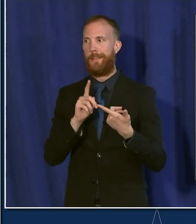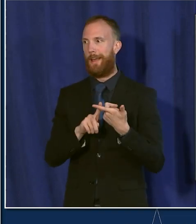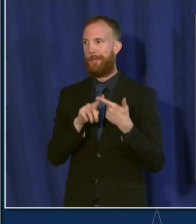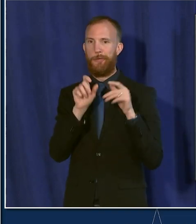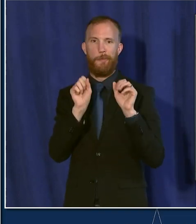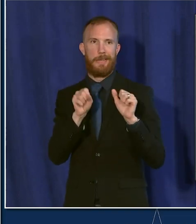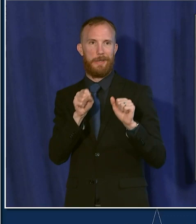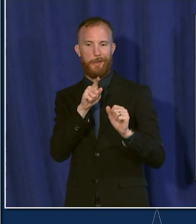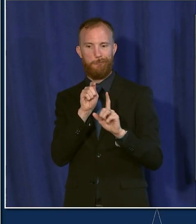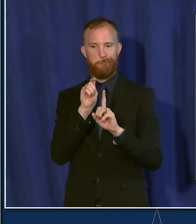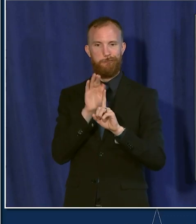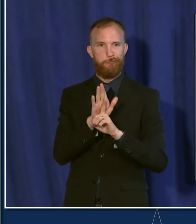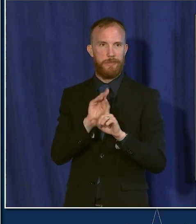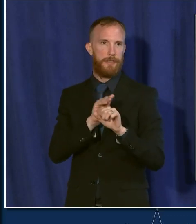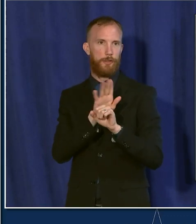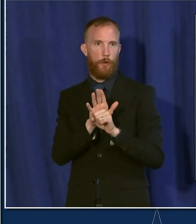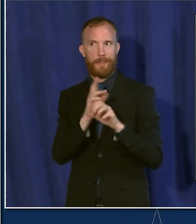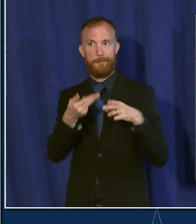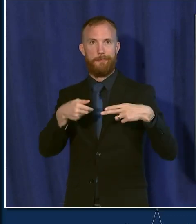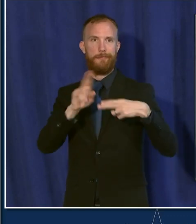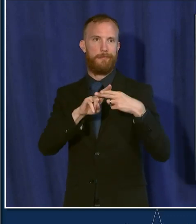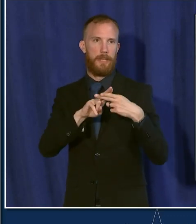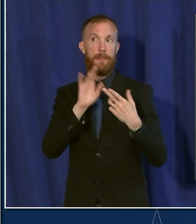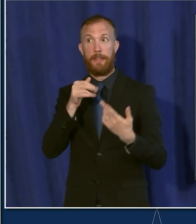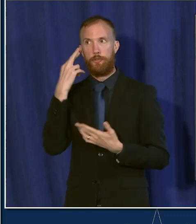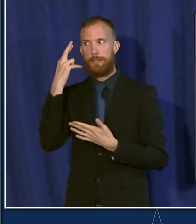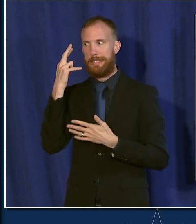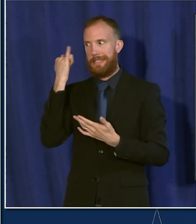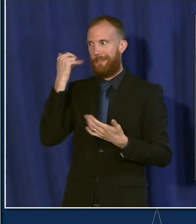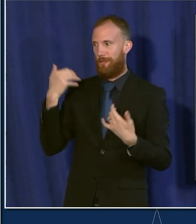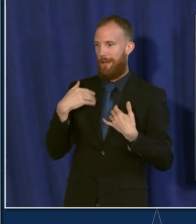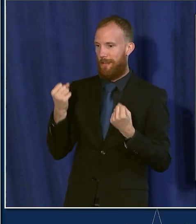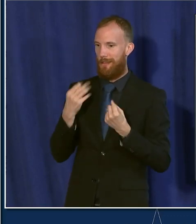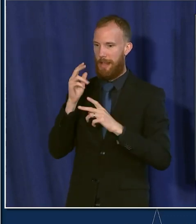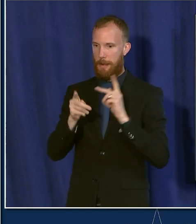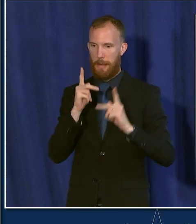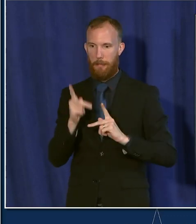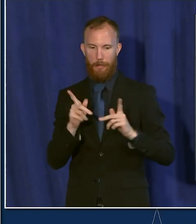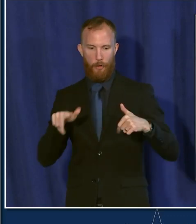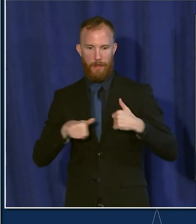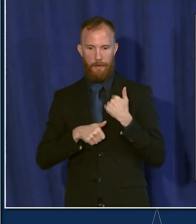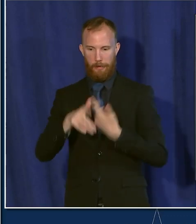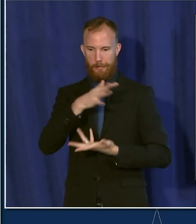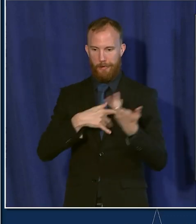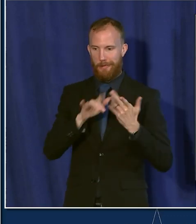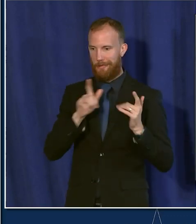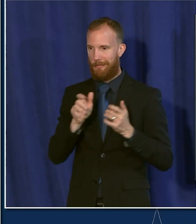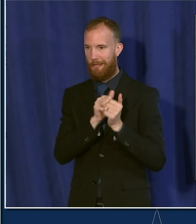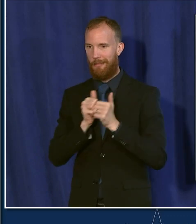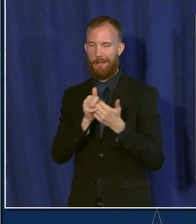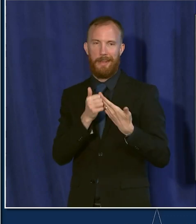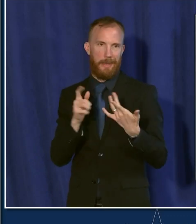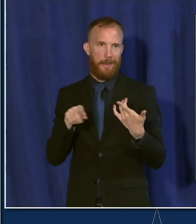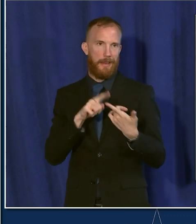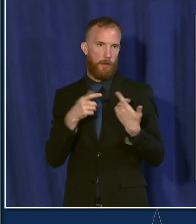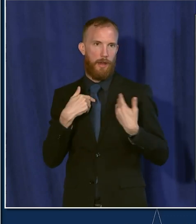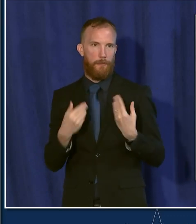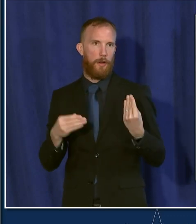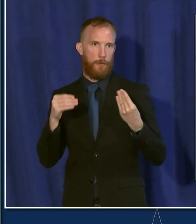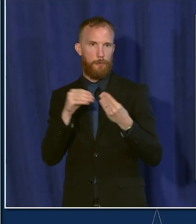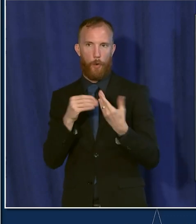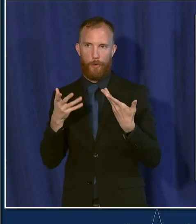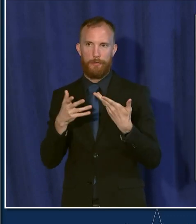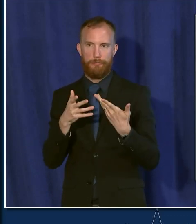have very high numbers per population, they might make some more recommendations around masking. I want to be clear that if there